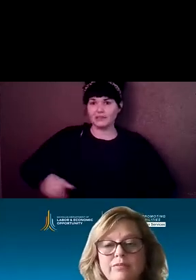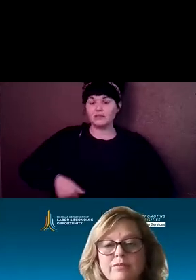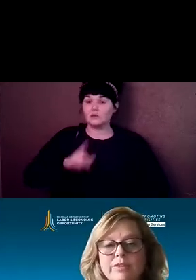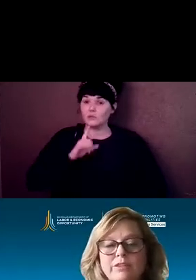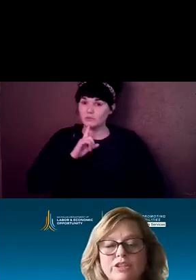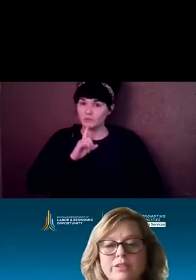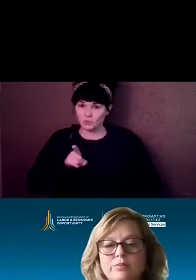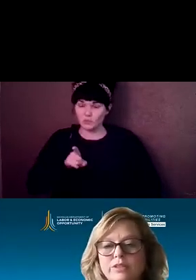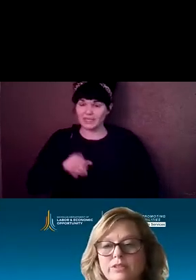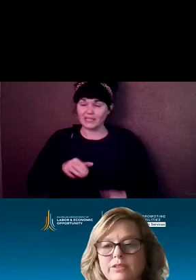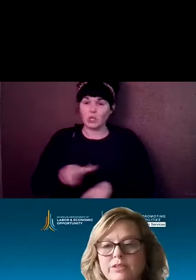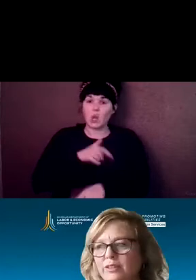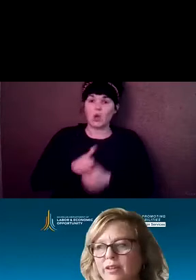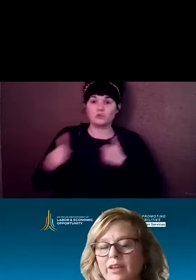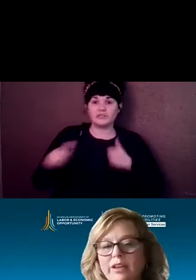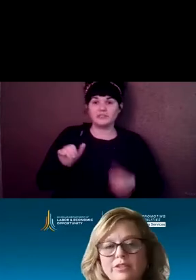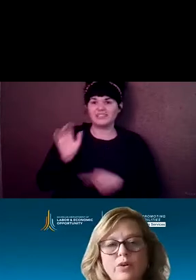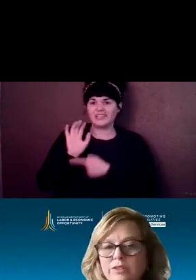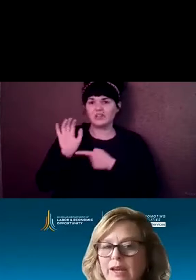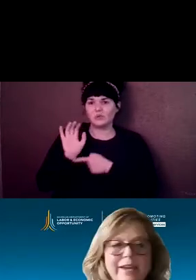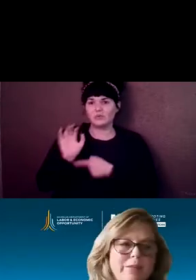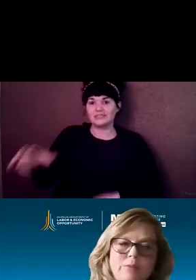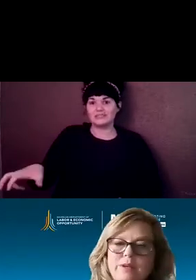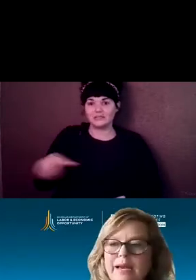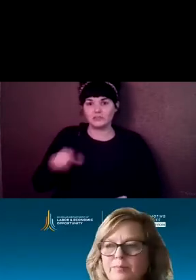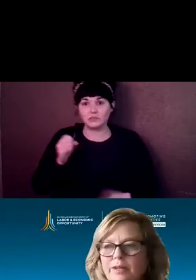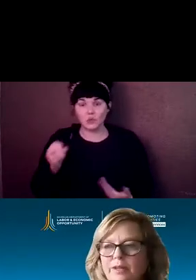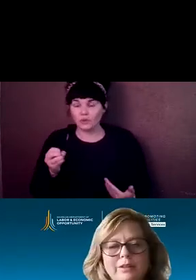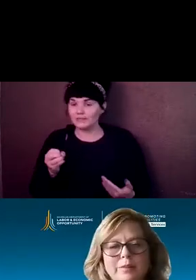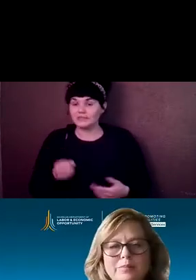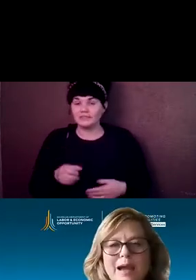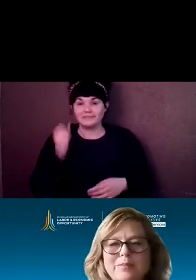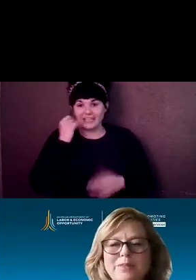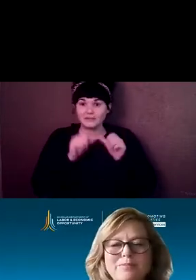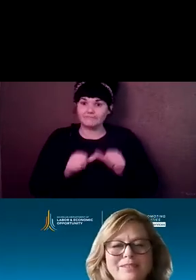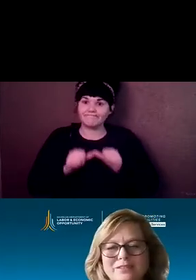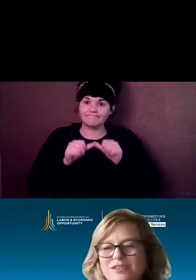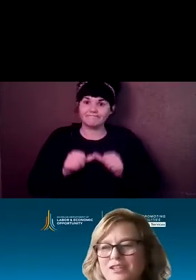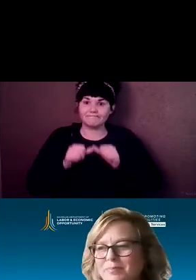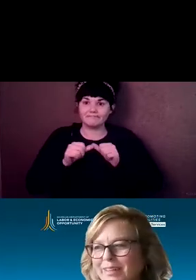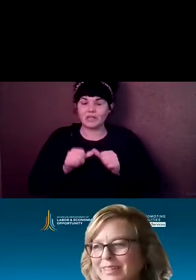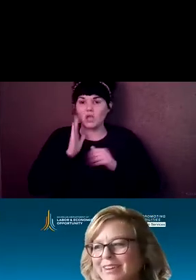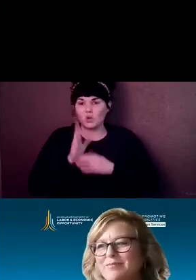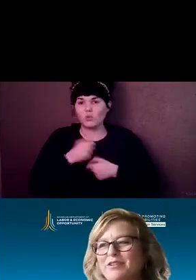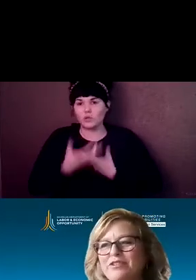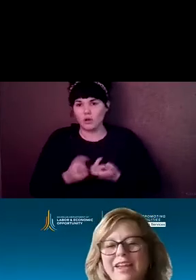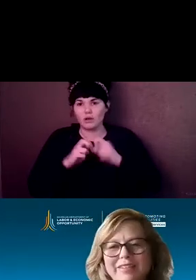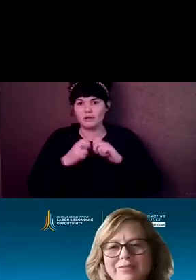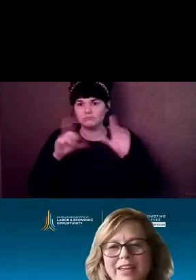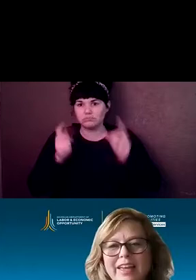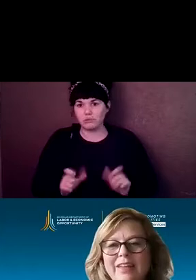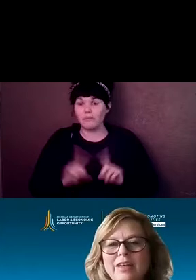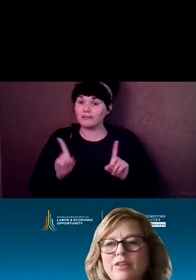excessive reach and some wrist extension. So over time, that would not be the best solution, but it's